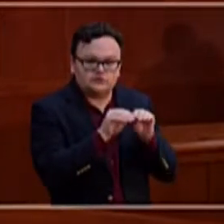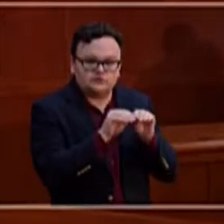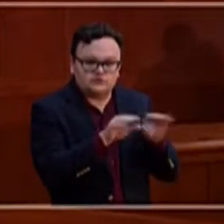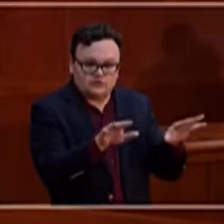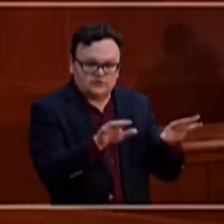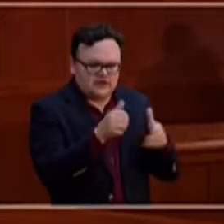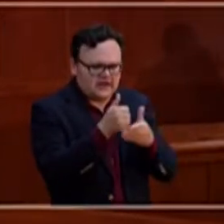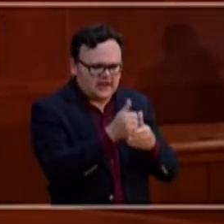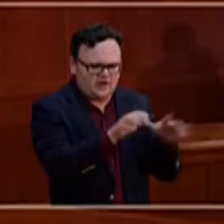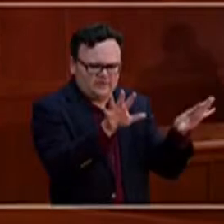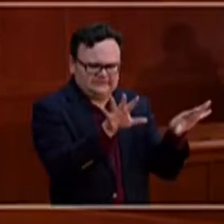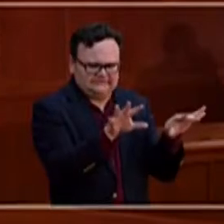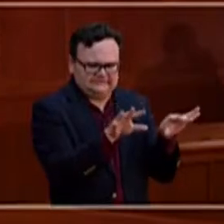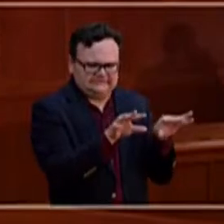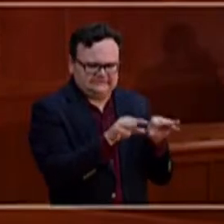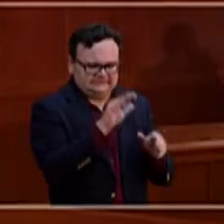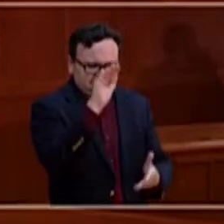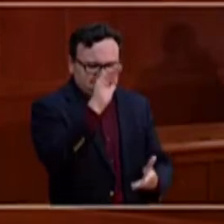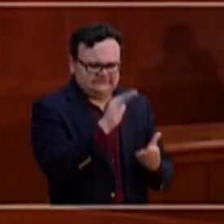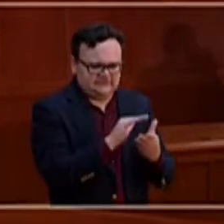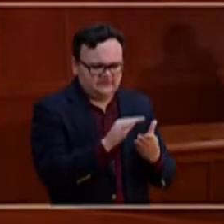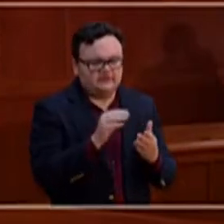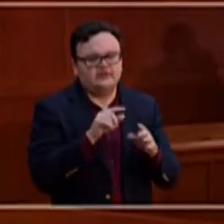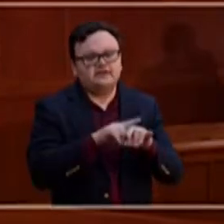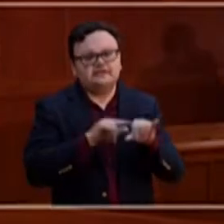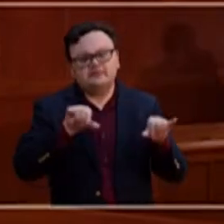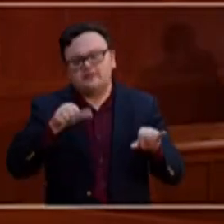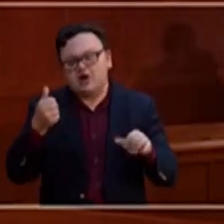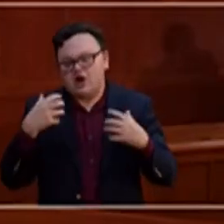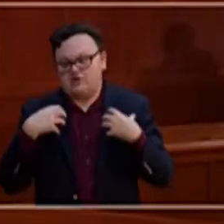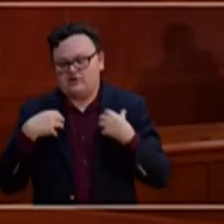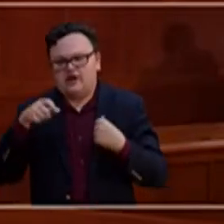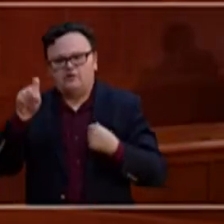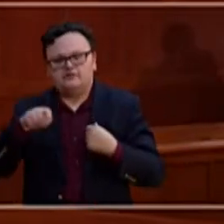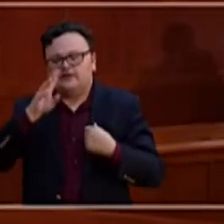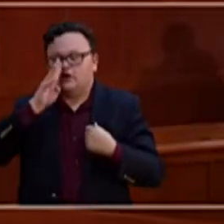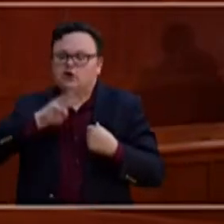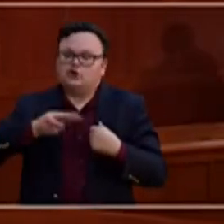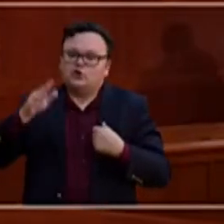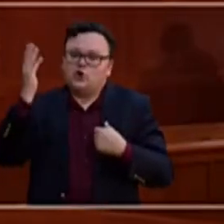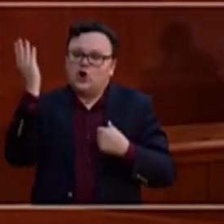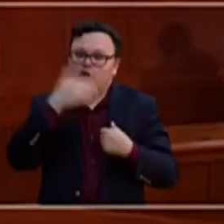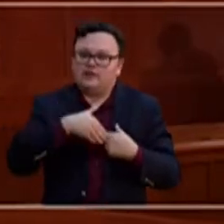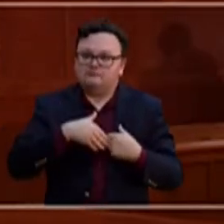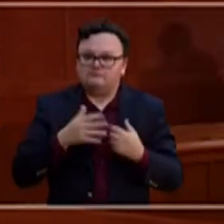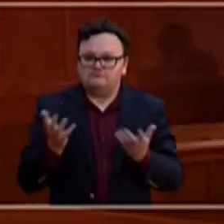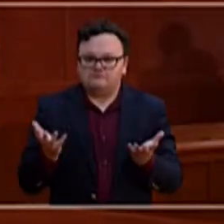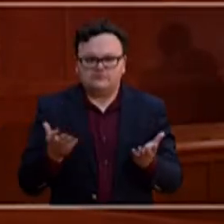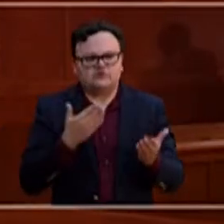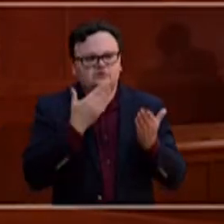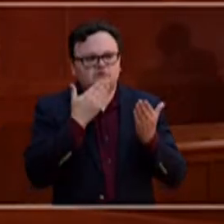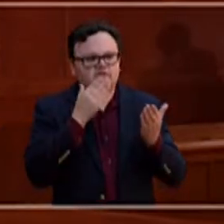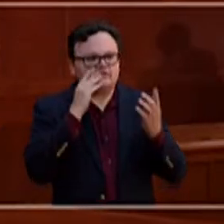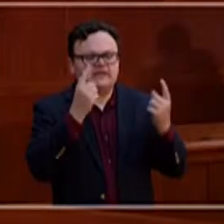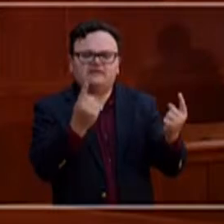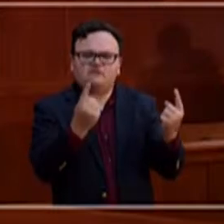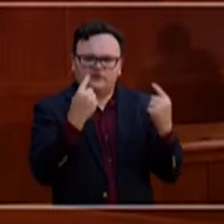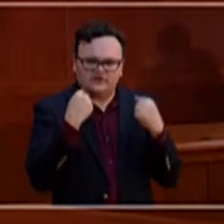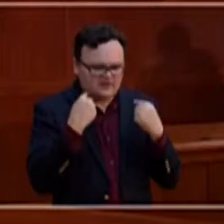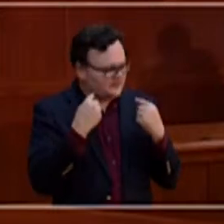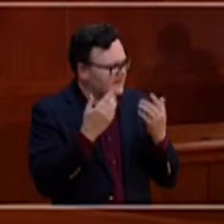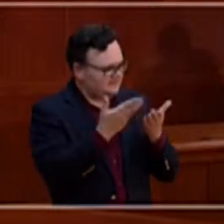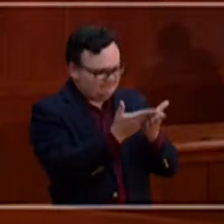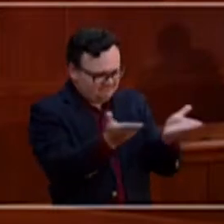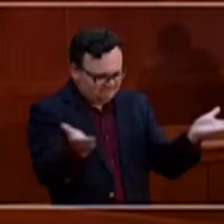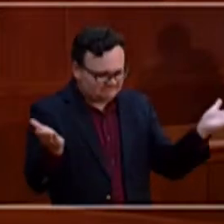neglecting other very real and important health needs. And so I want to thank everybody for coming, and thank you all for working hard day in and